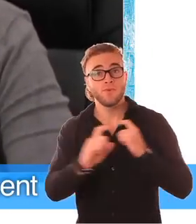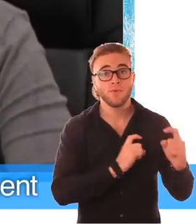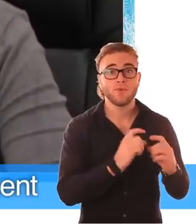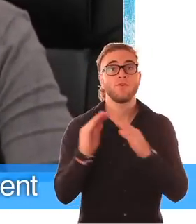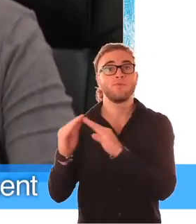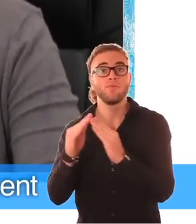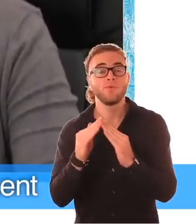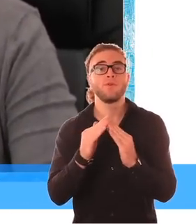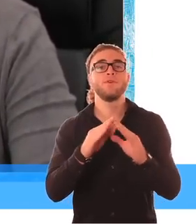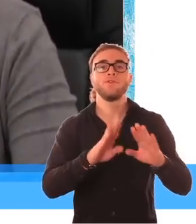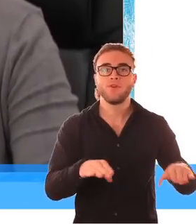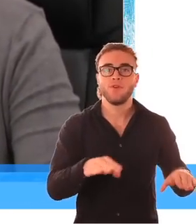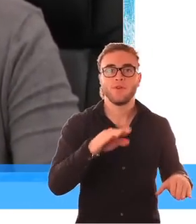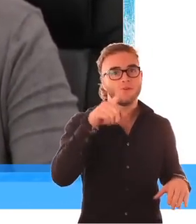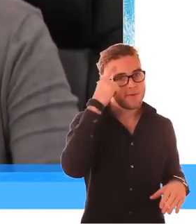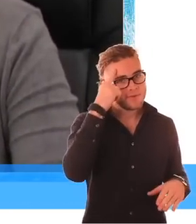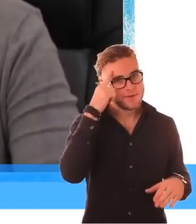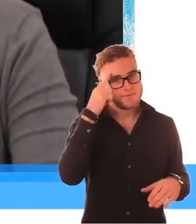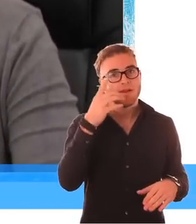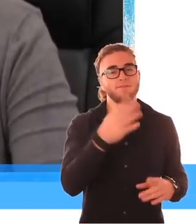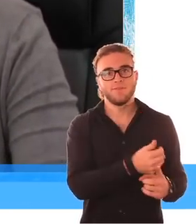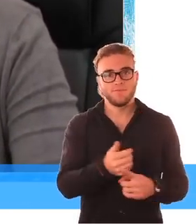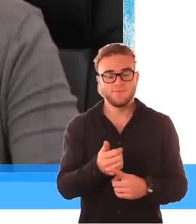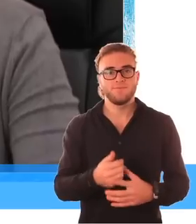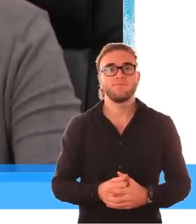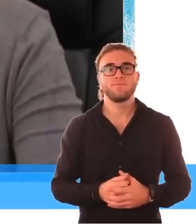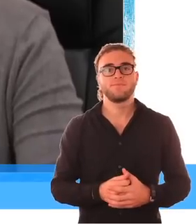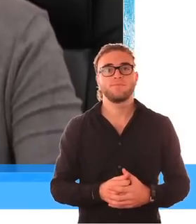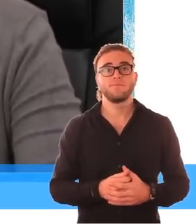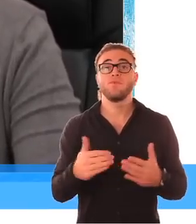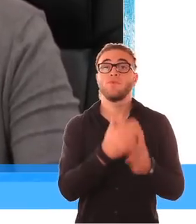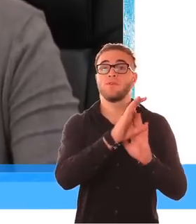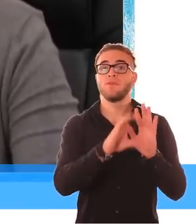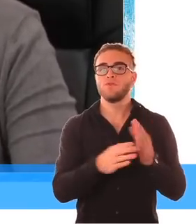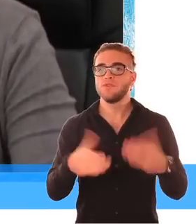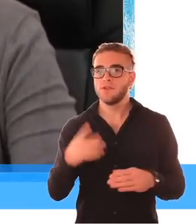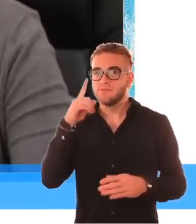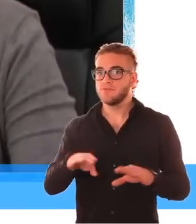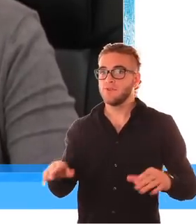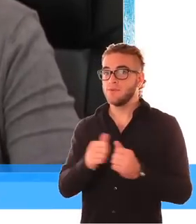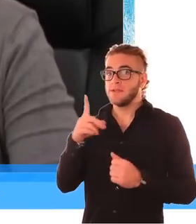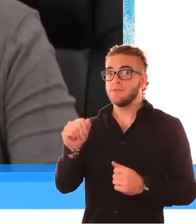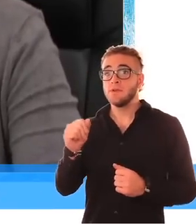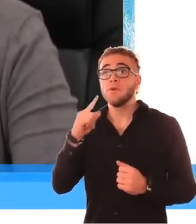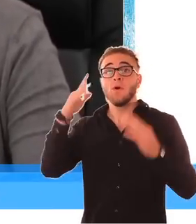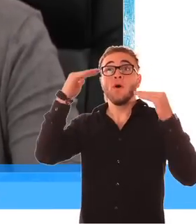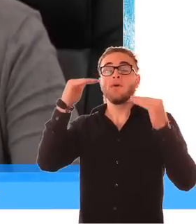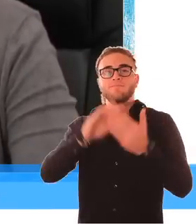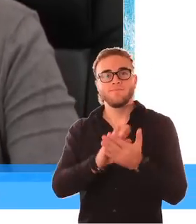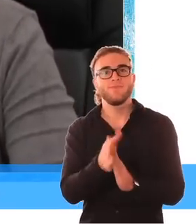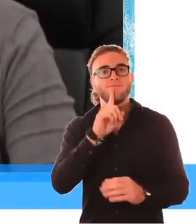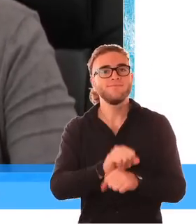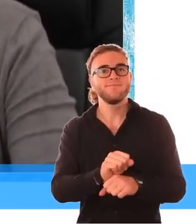donors, communities, the government and children themselves. The new constitution is a chance for children with disabilities to really